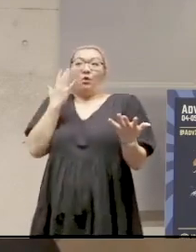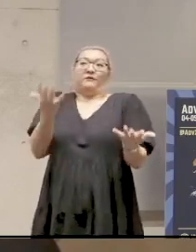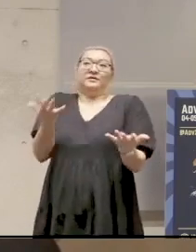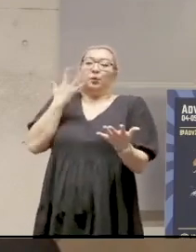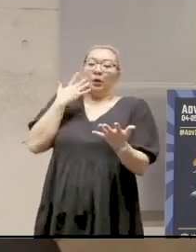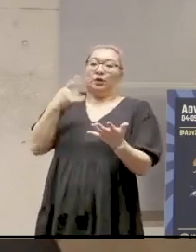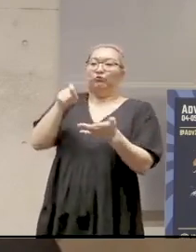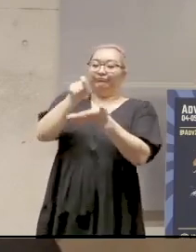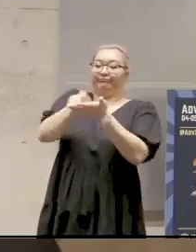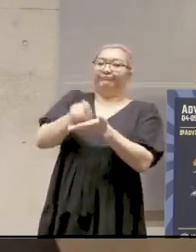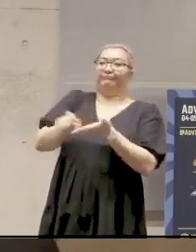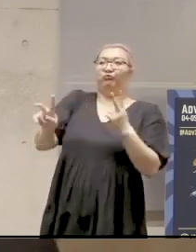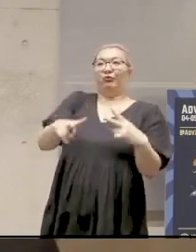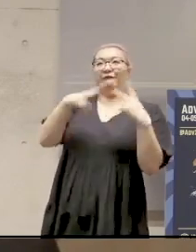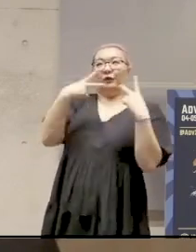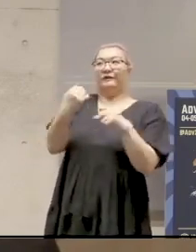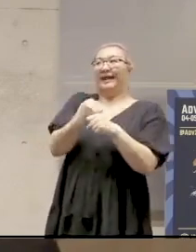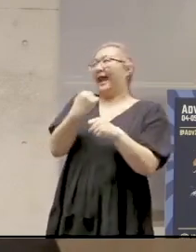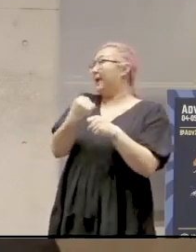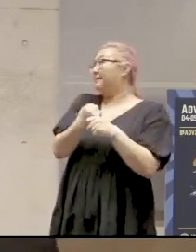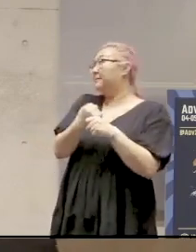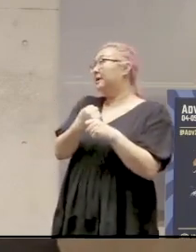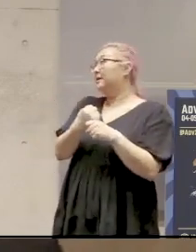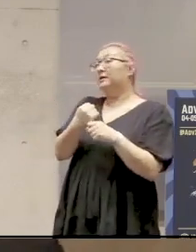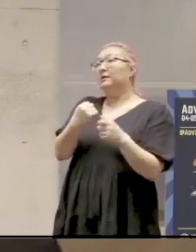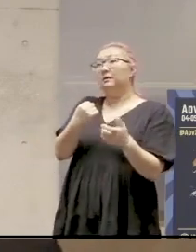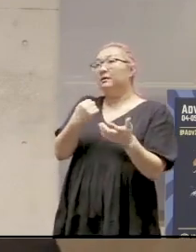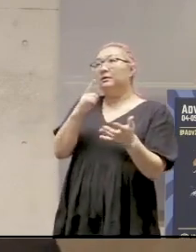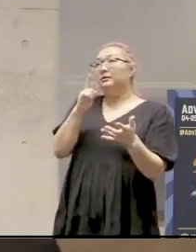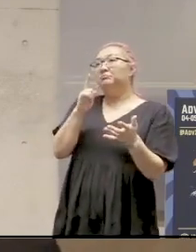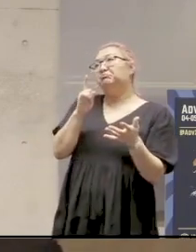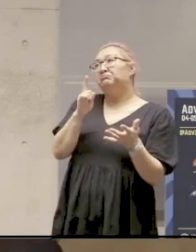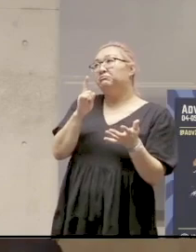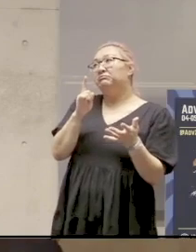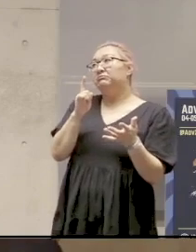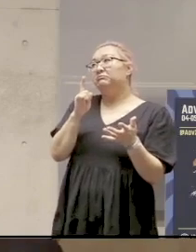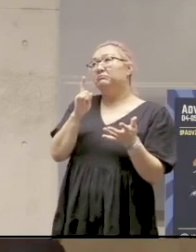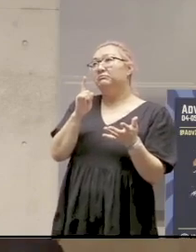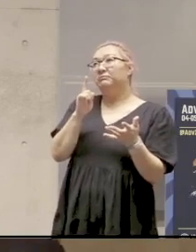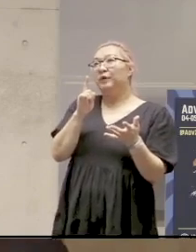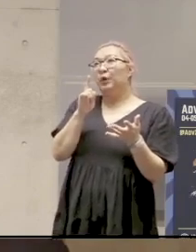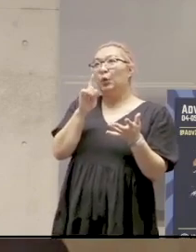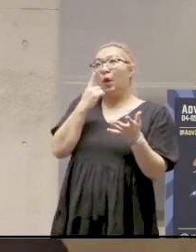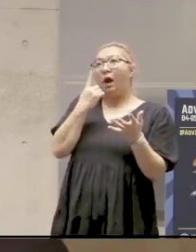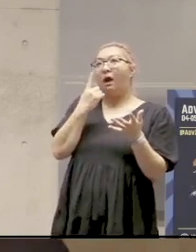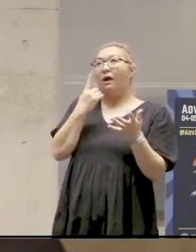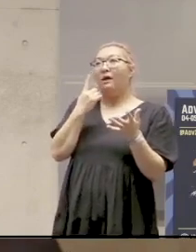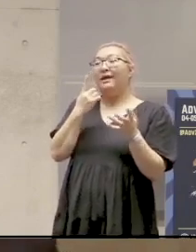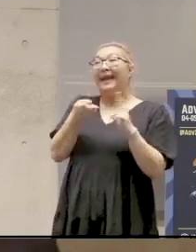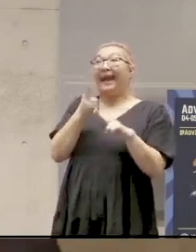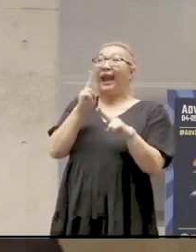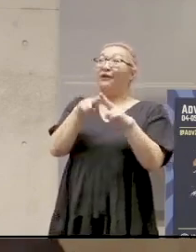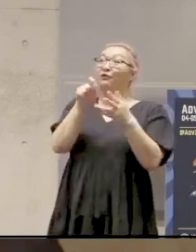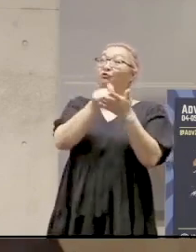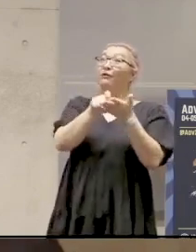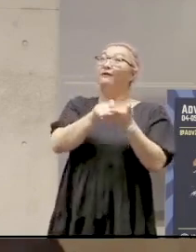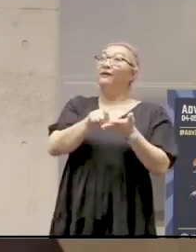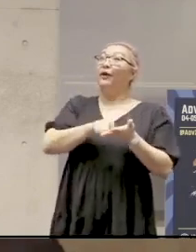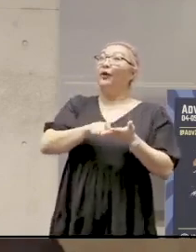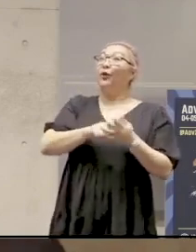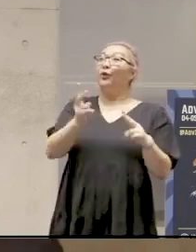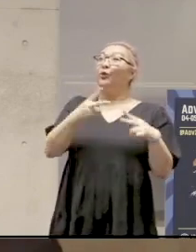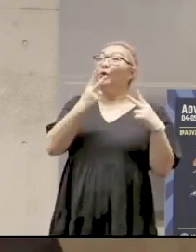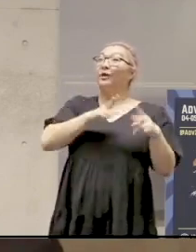games, you can't really then sort of switch to making things and like expecting people to be nice to you when you've had a career